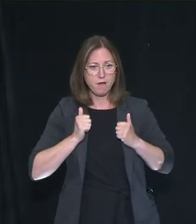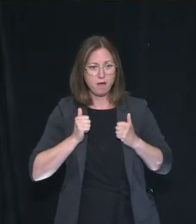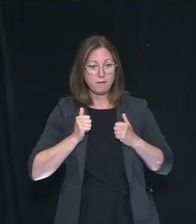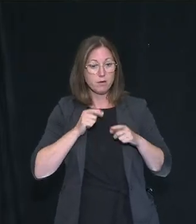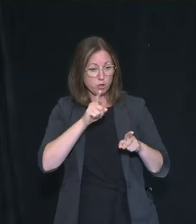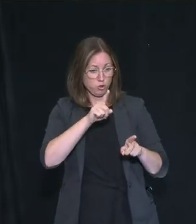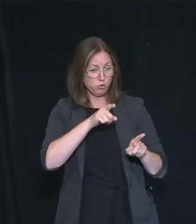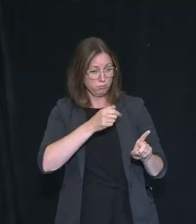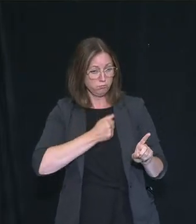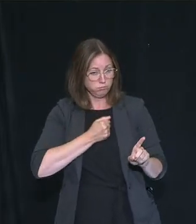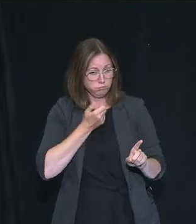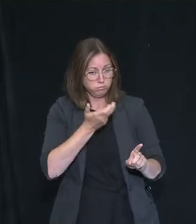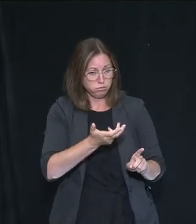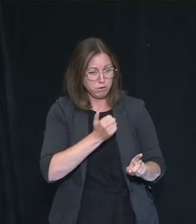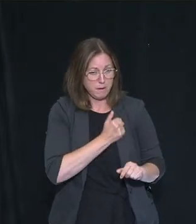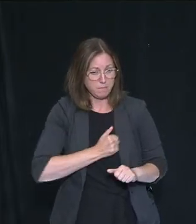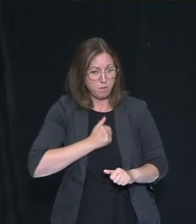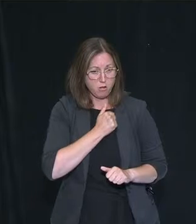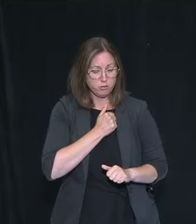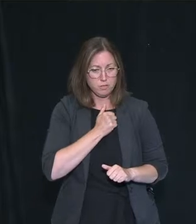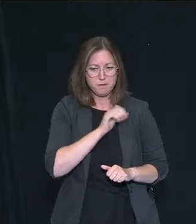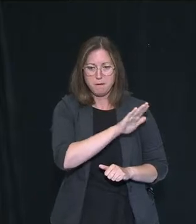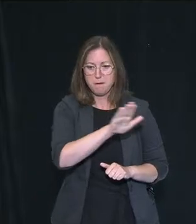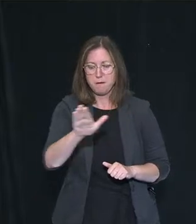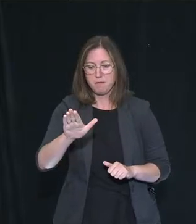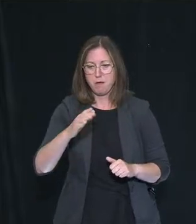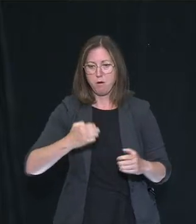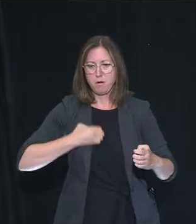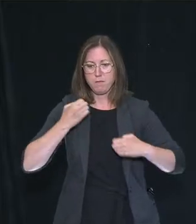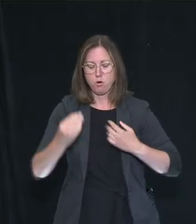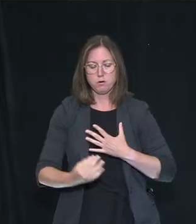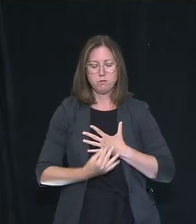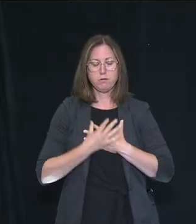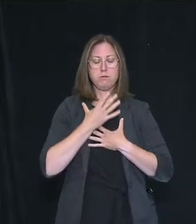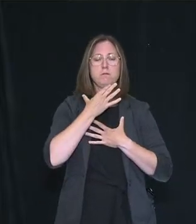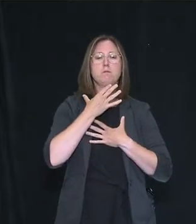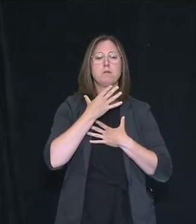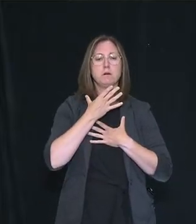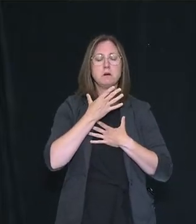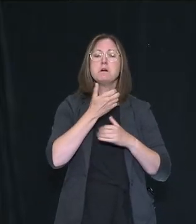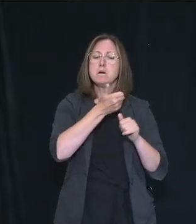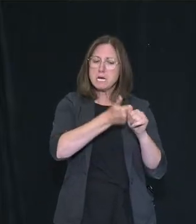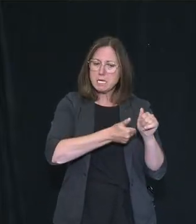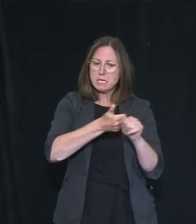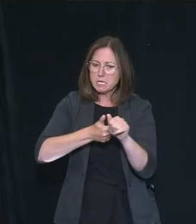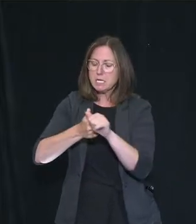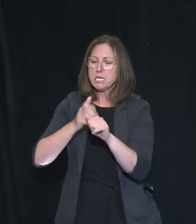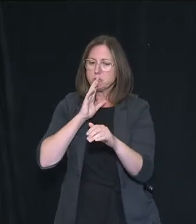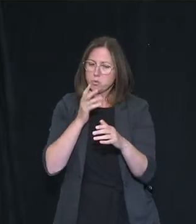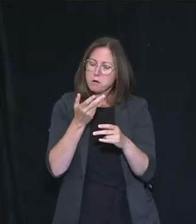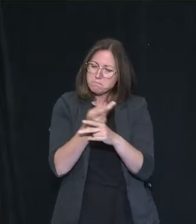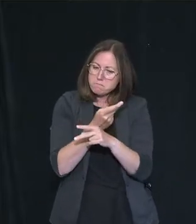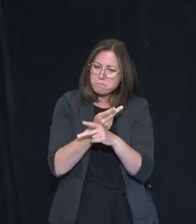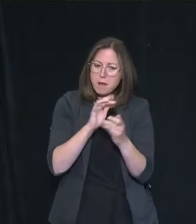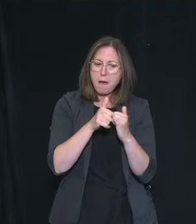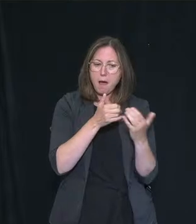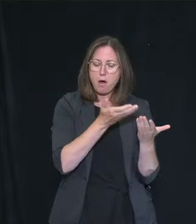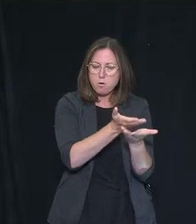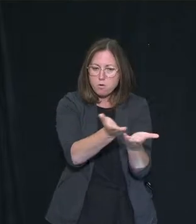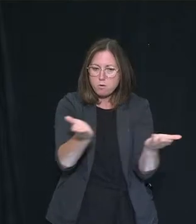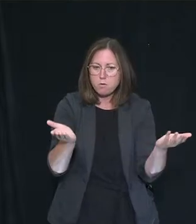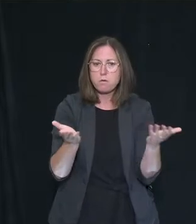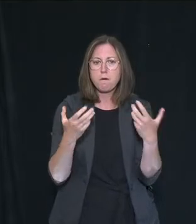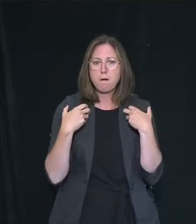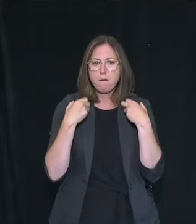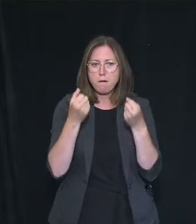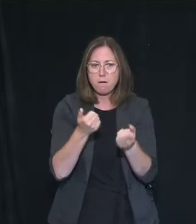to your apology. Each will take from it what they need, but there's no doubt that you had an